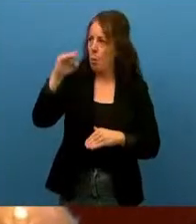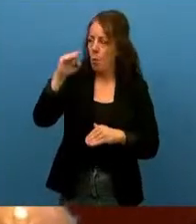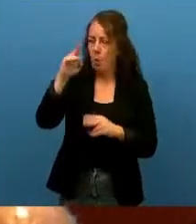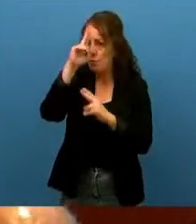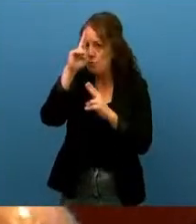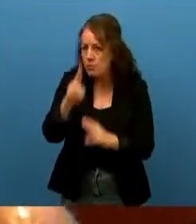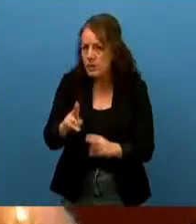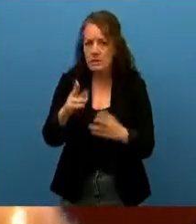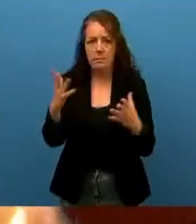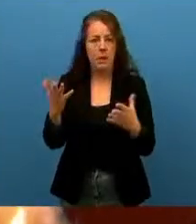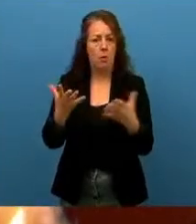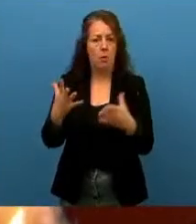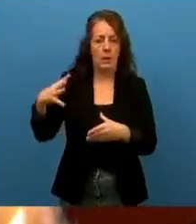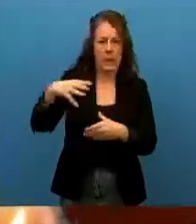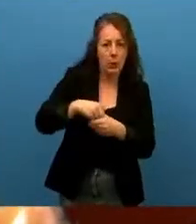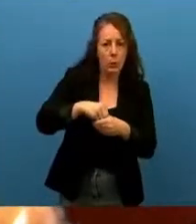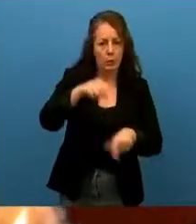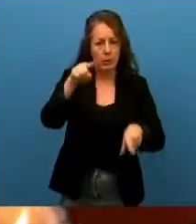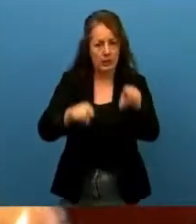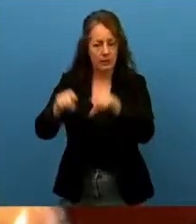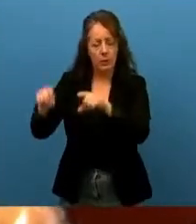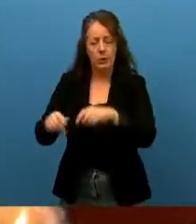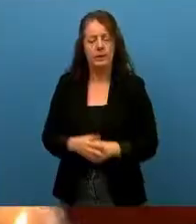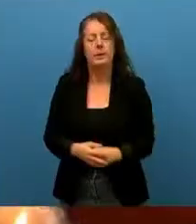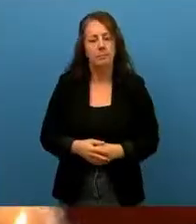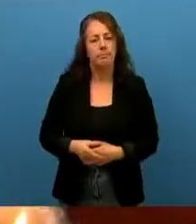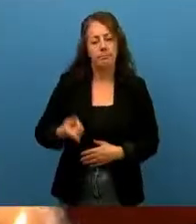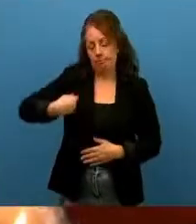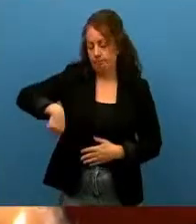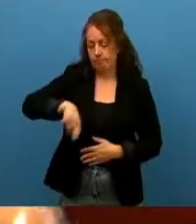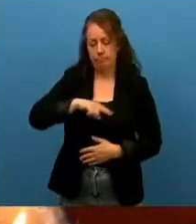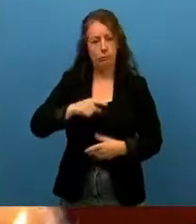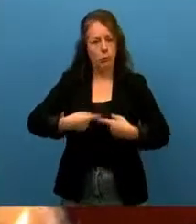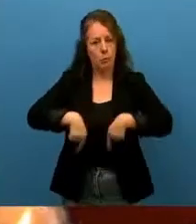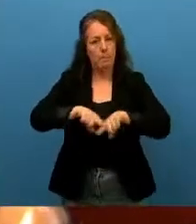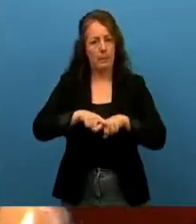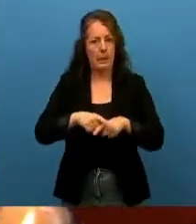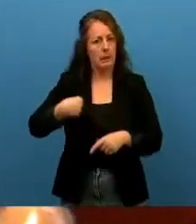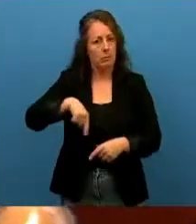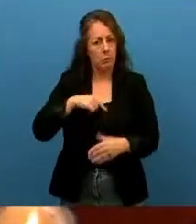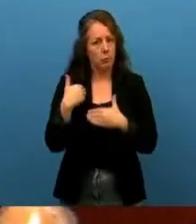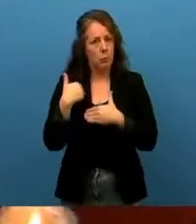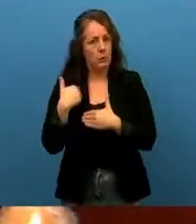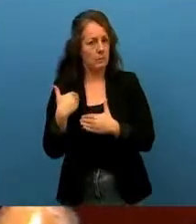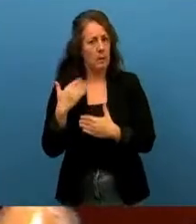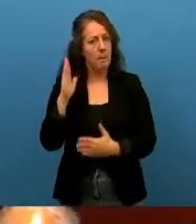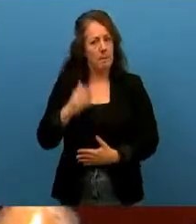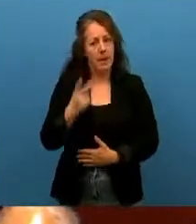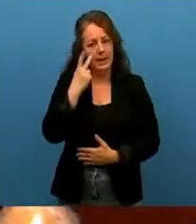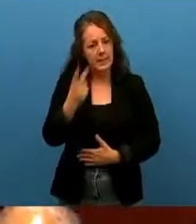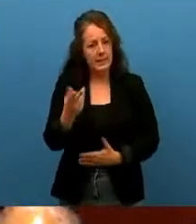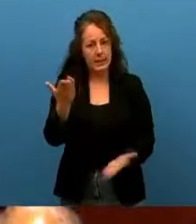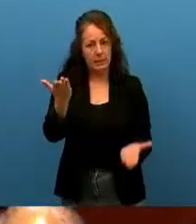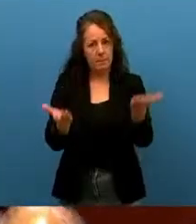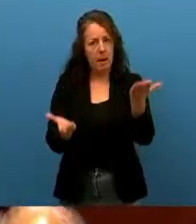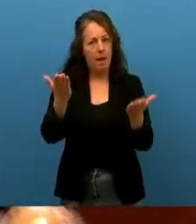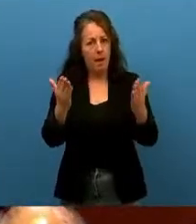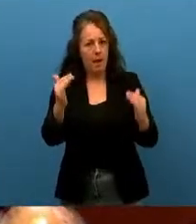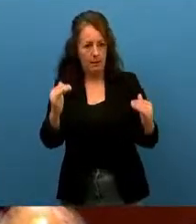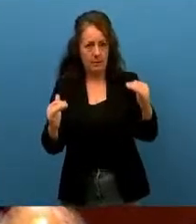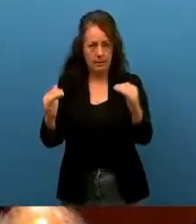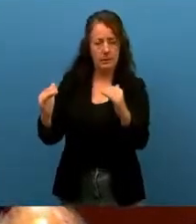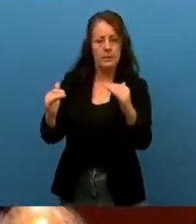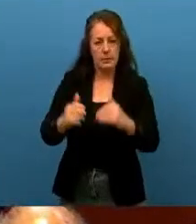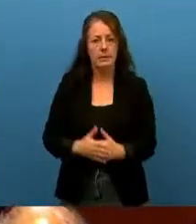international community, we share responsibility to ensure that our dialogues and decisions-making processes